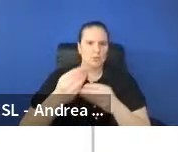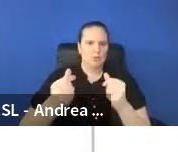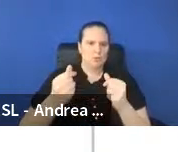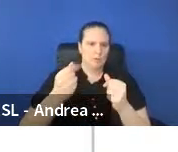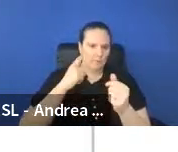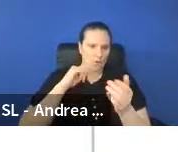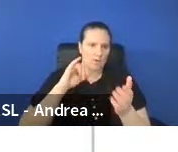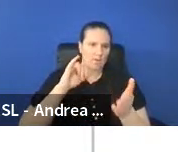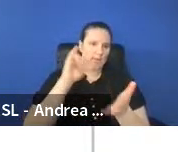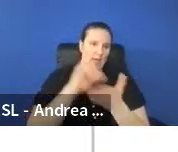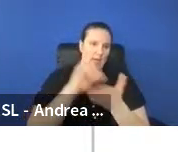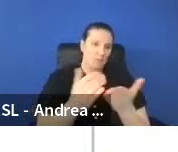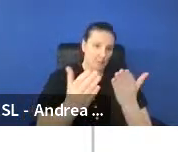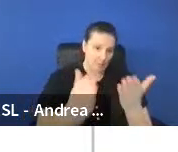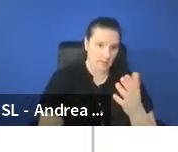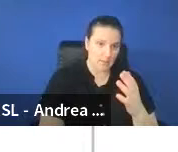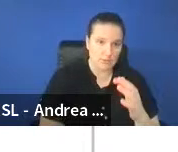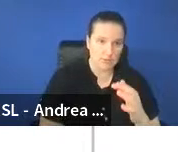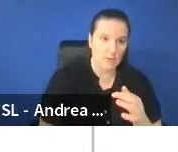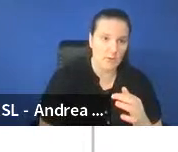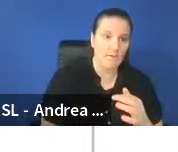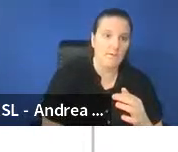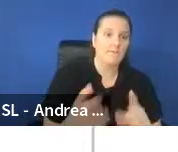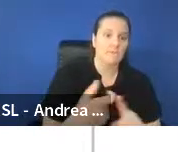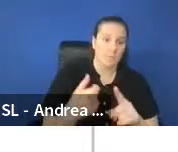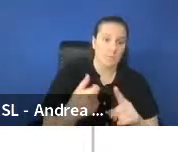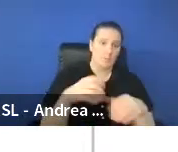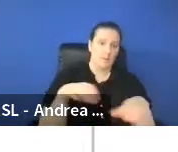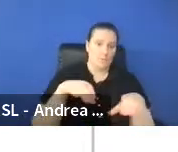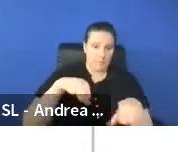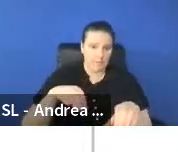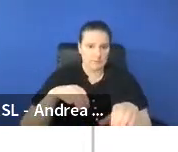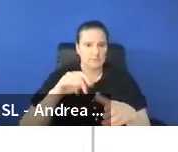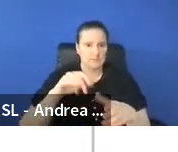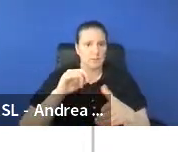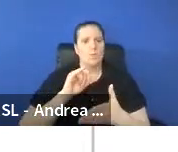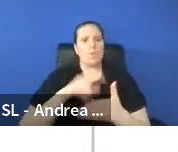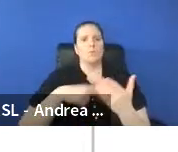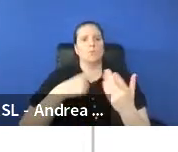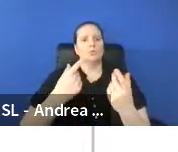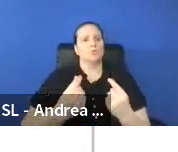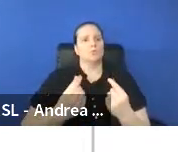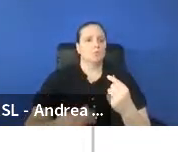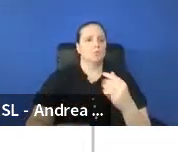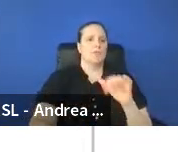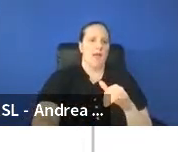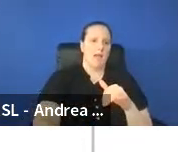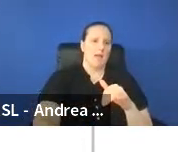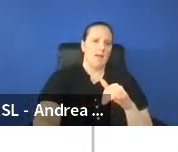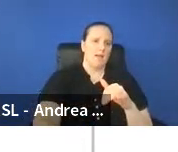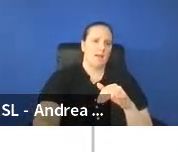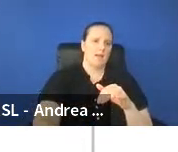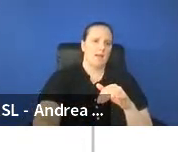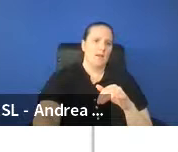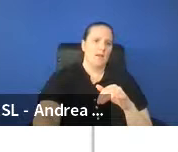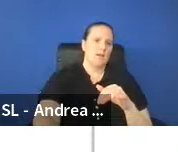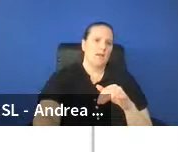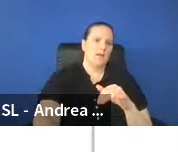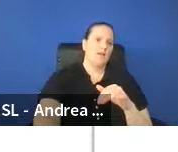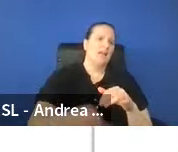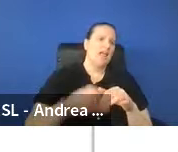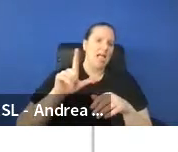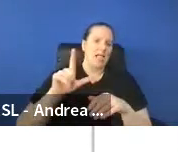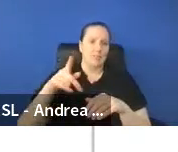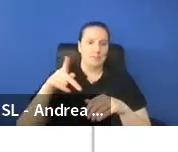and recommendation based on performance. And what will also have to go into the modified LPA evaluation is the